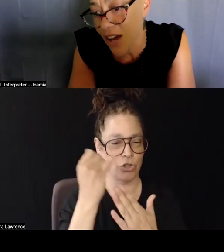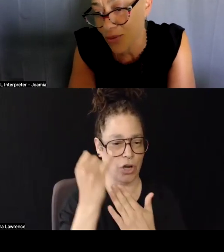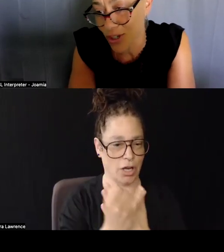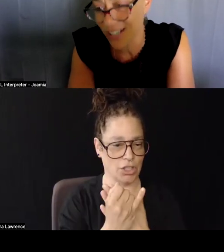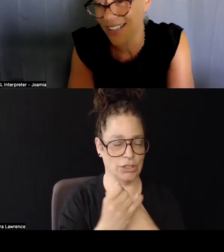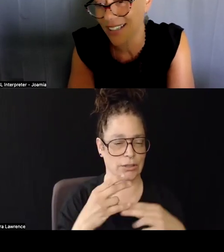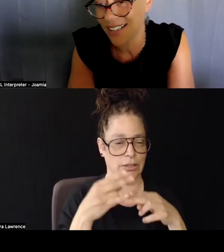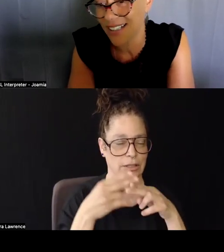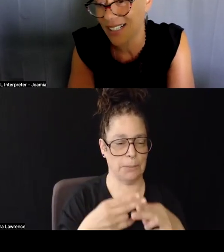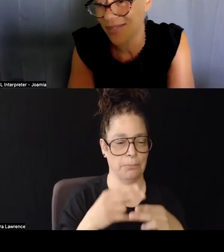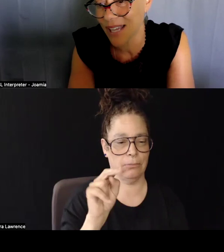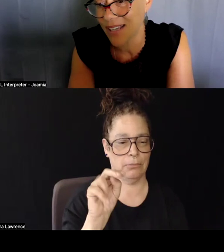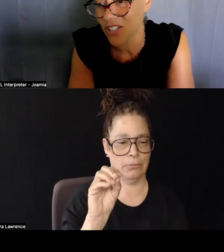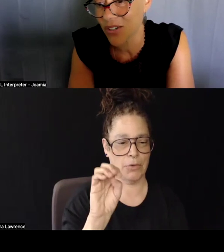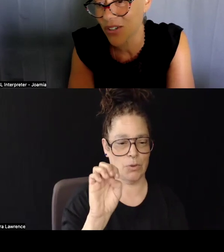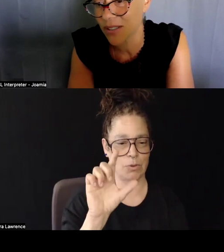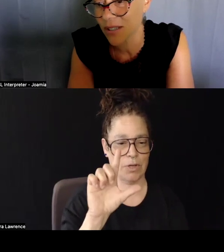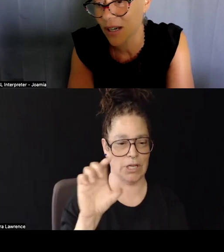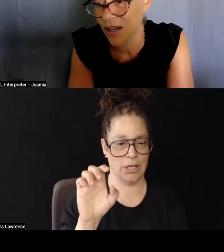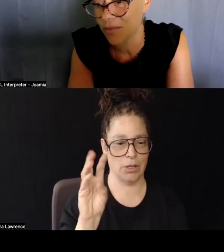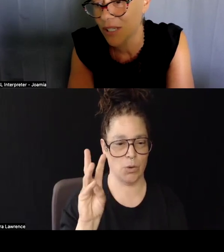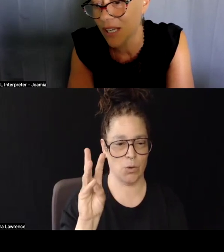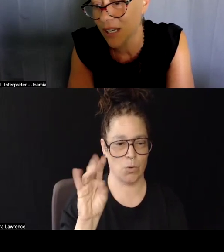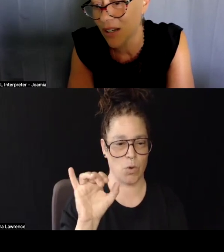done a lot of work and it's great.